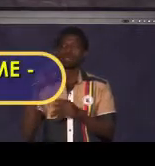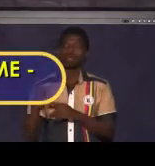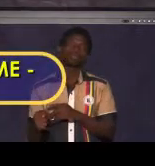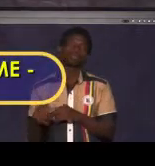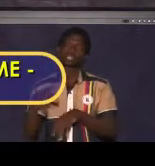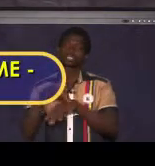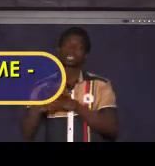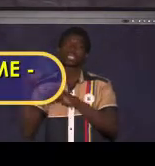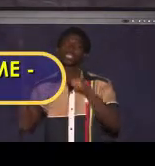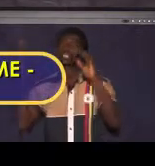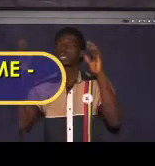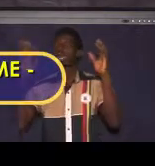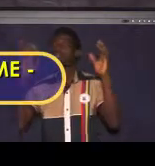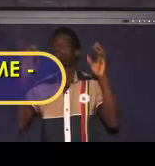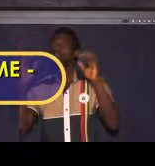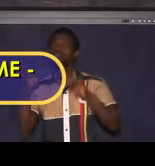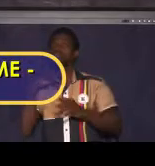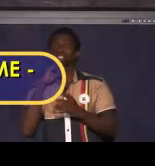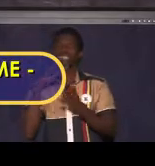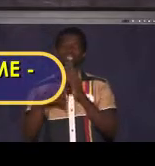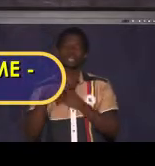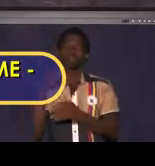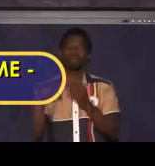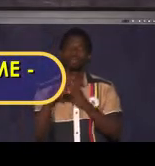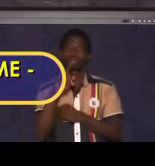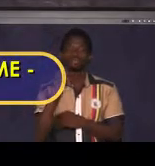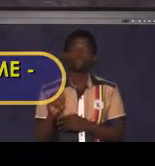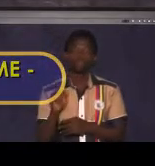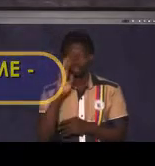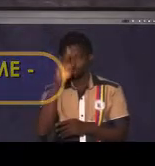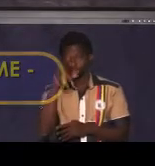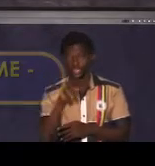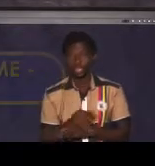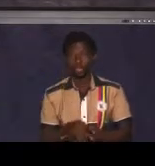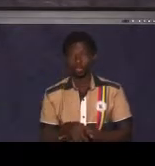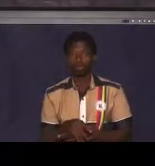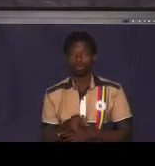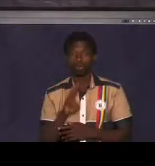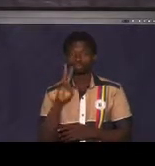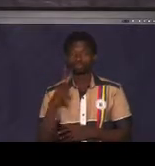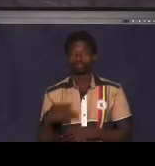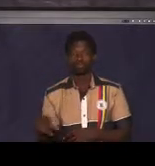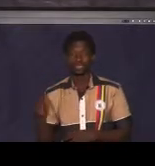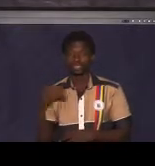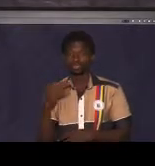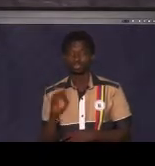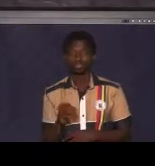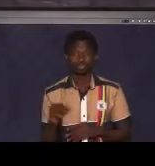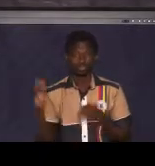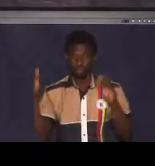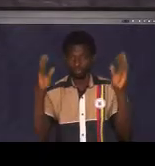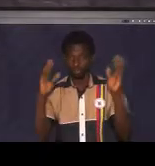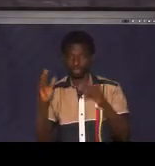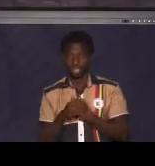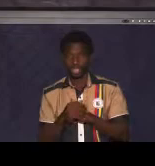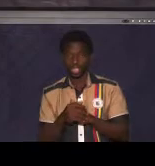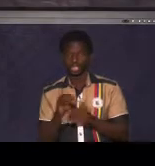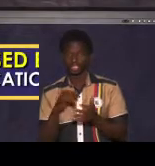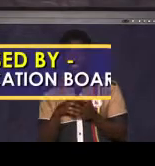Earth's atmosphere. Is that what you wrote? Brilliant one. Now, 2 properties of